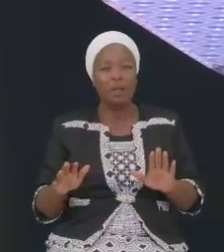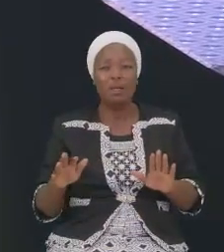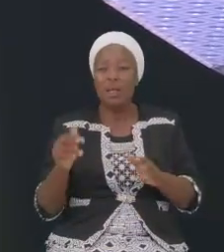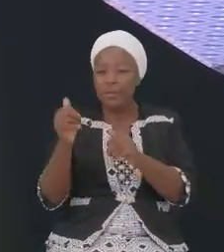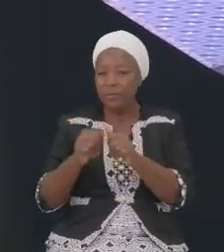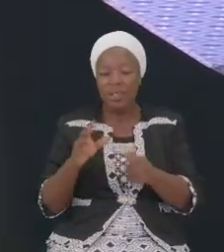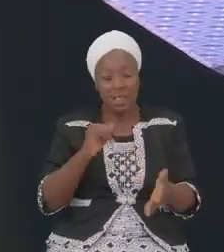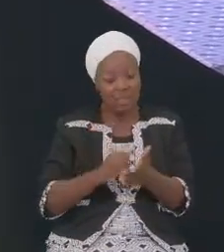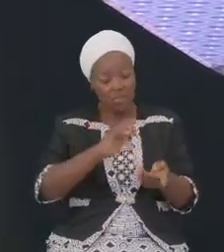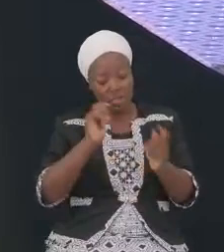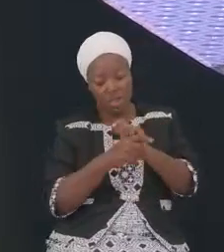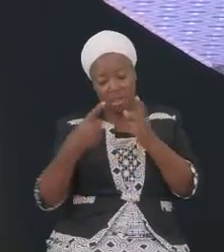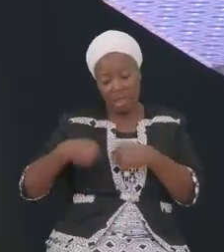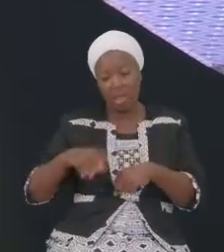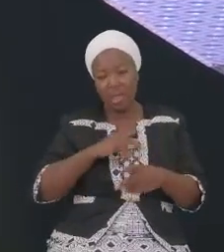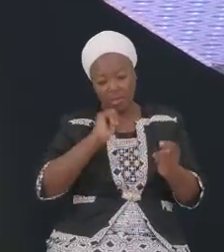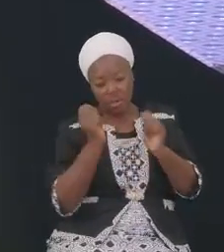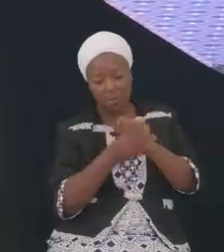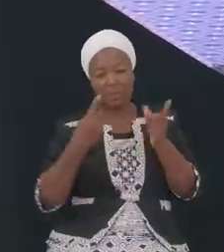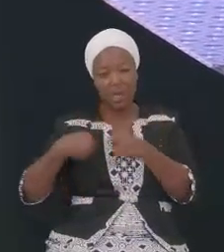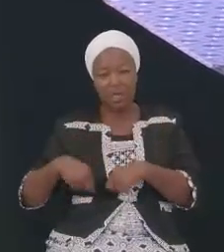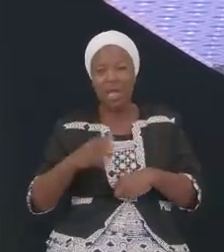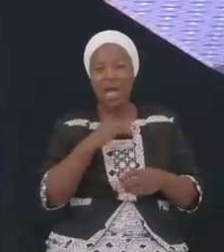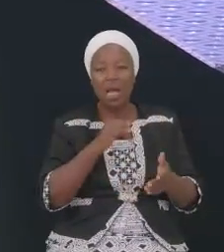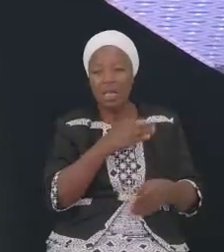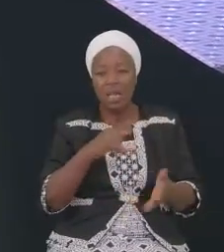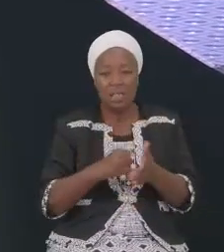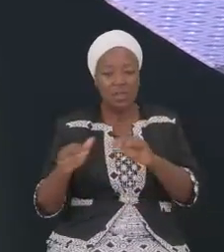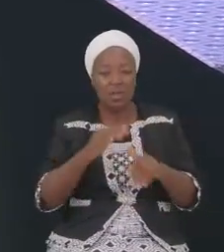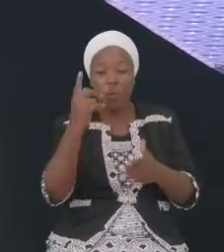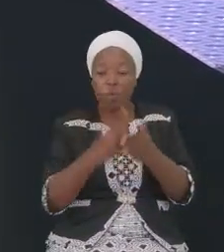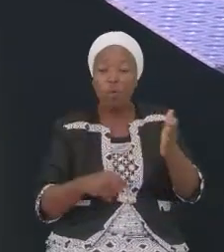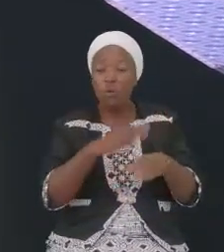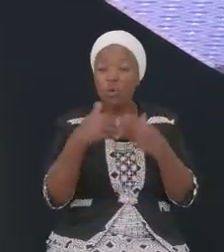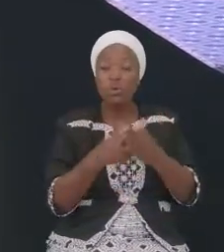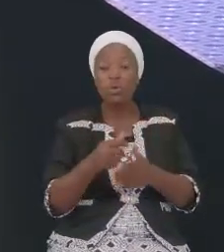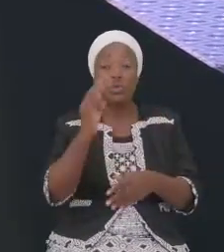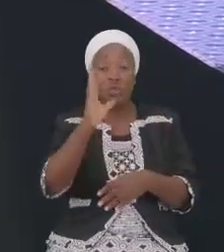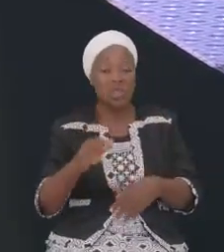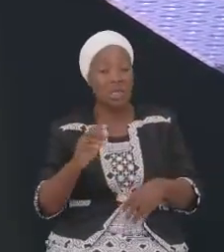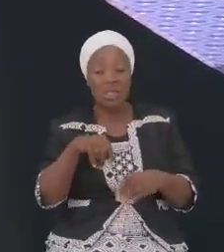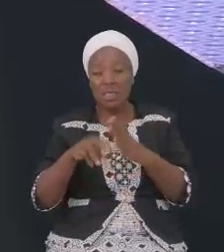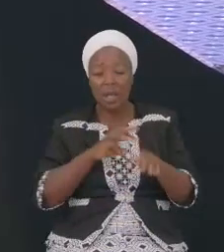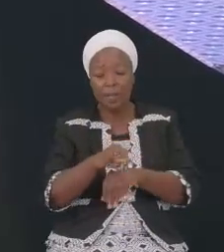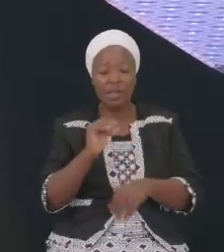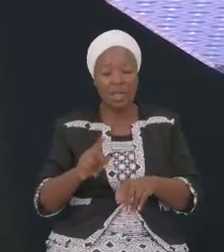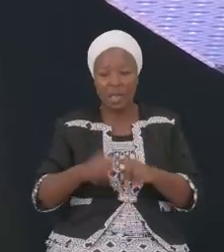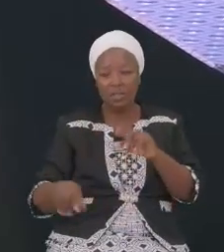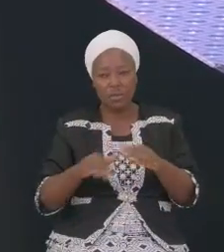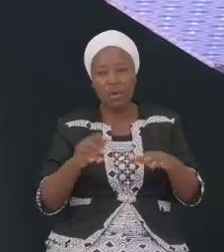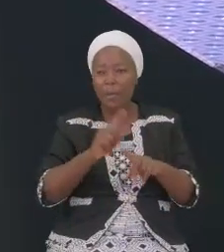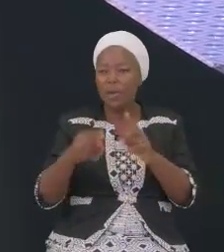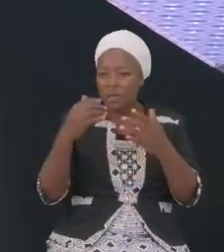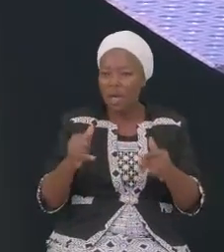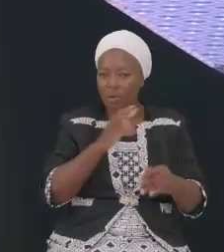hearts. It transforms hearts. It does what those ministers and their ministries could not do, because now